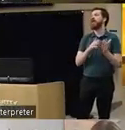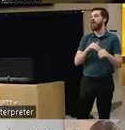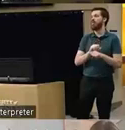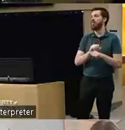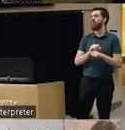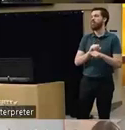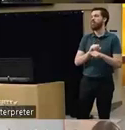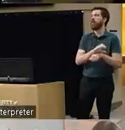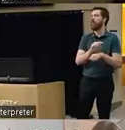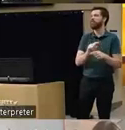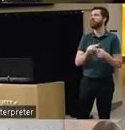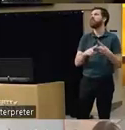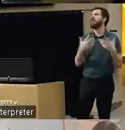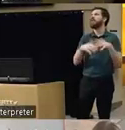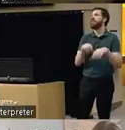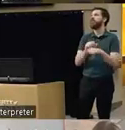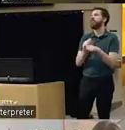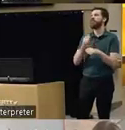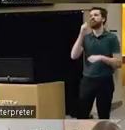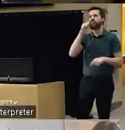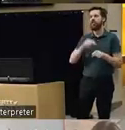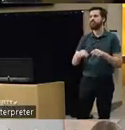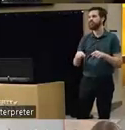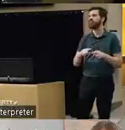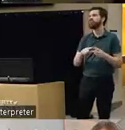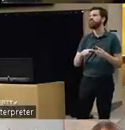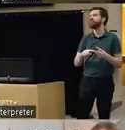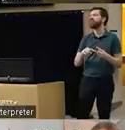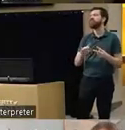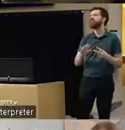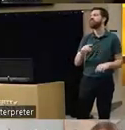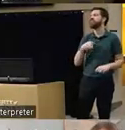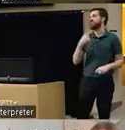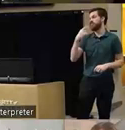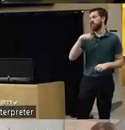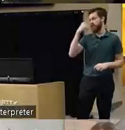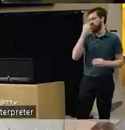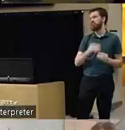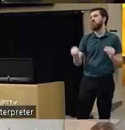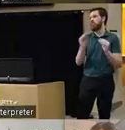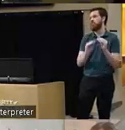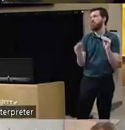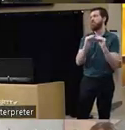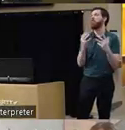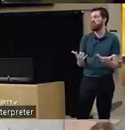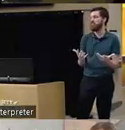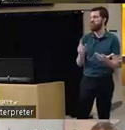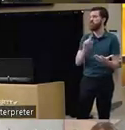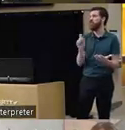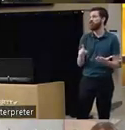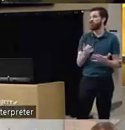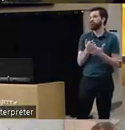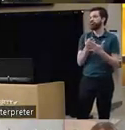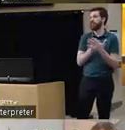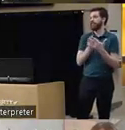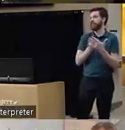do embedded work in dermatology. And one thing that I've been thinking about more and more is this question of screening,